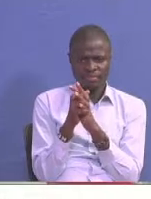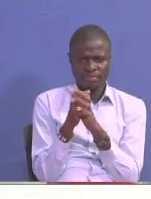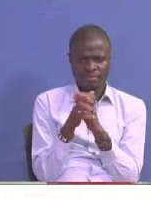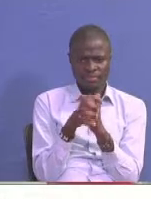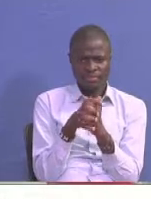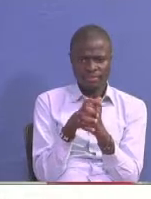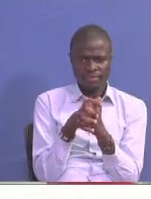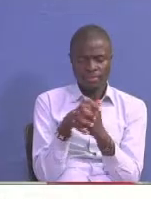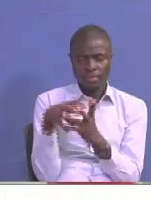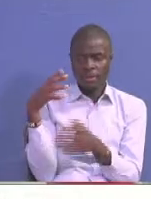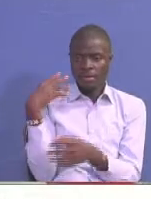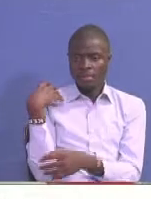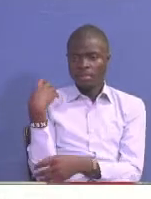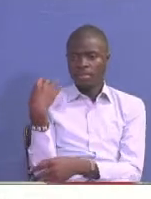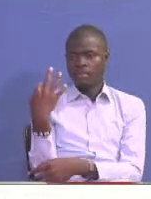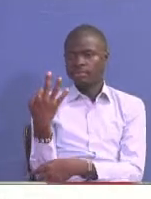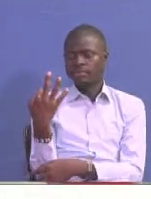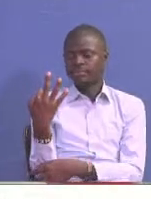Number 3,